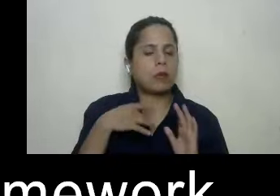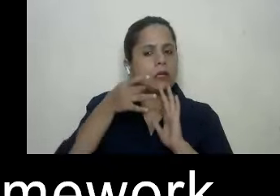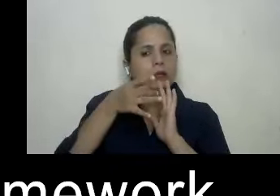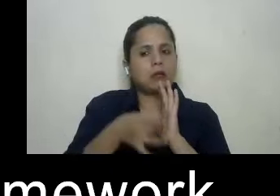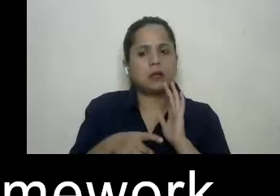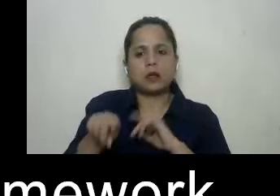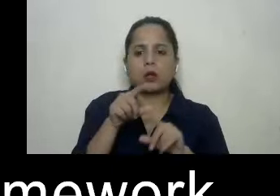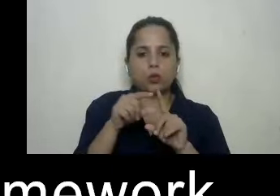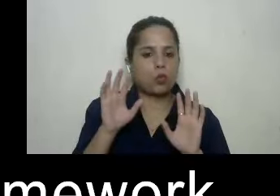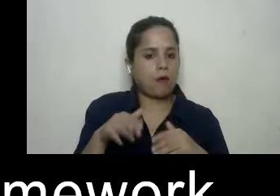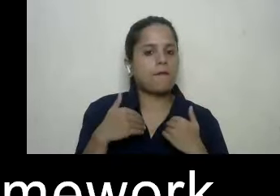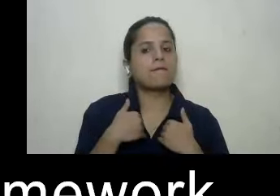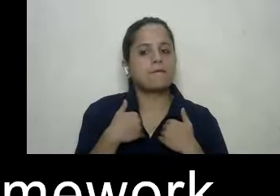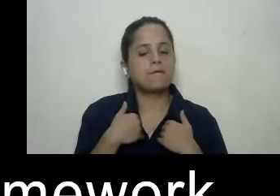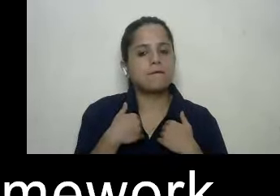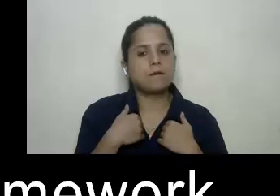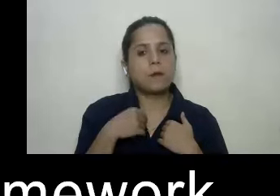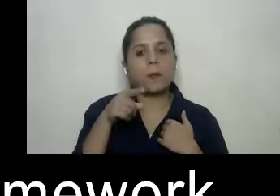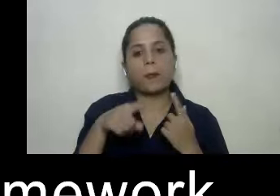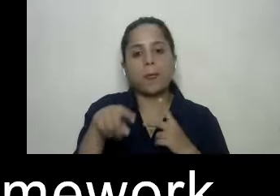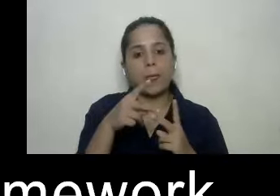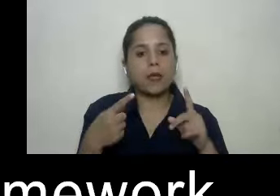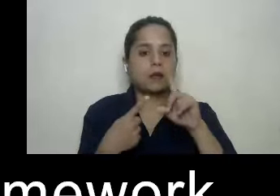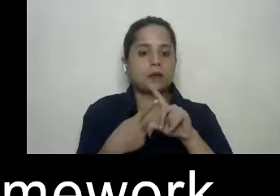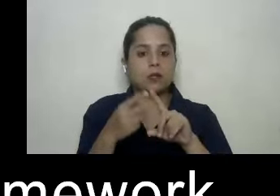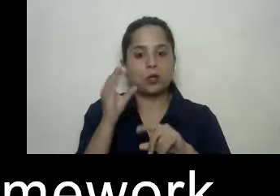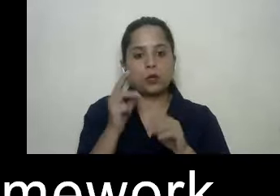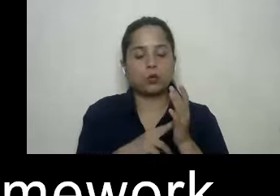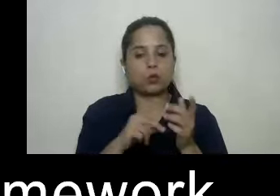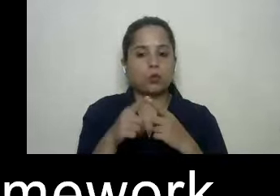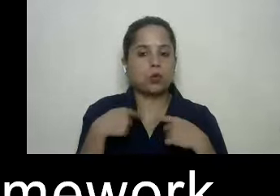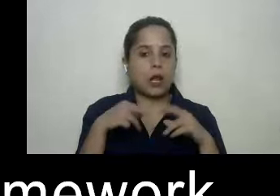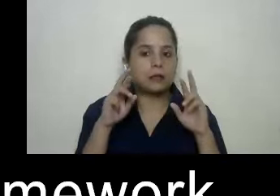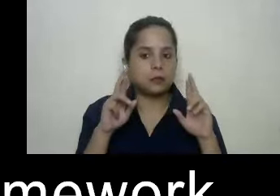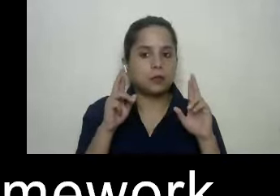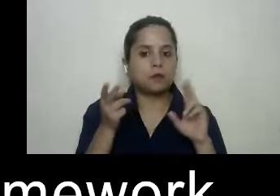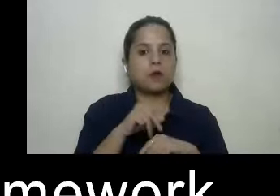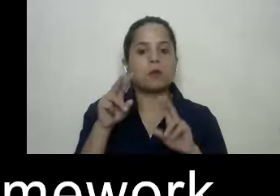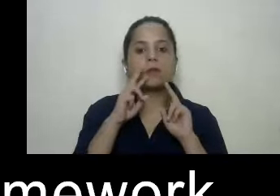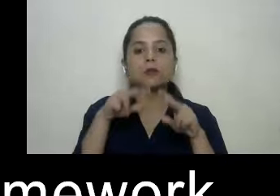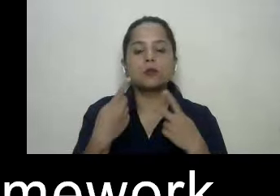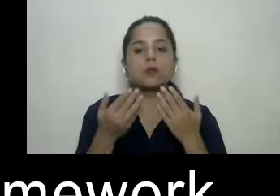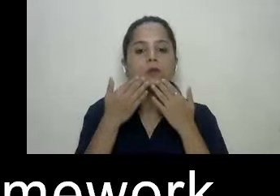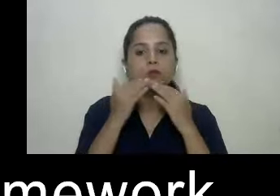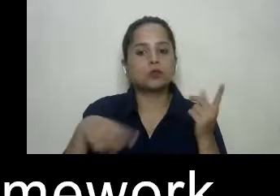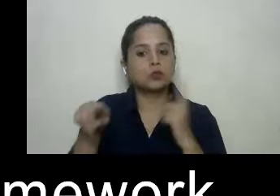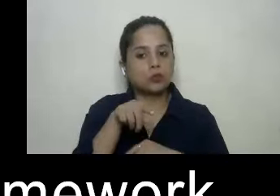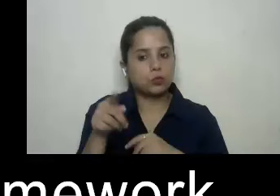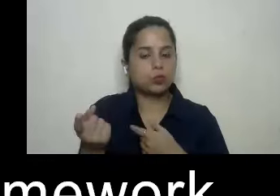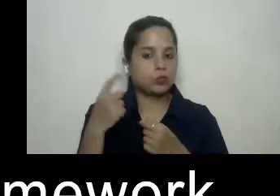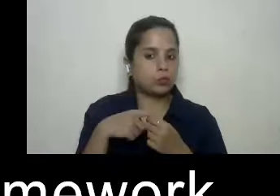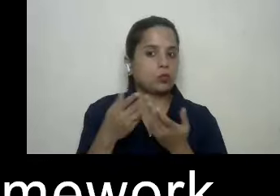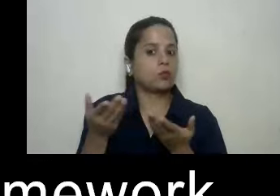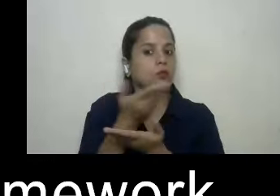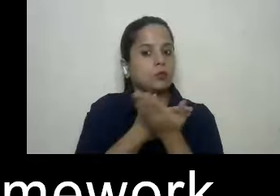it. T is the tone that I expect the responses from the students to be in. So I specified that in